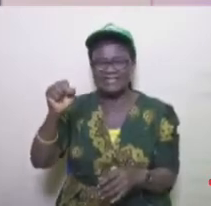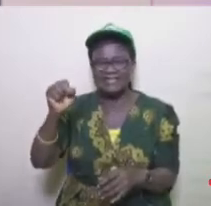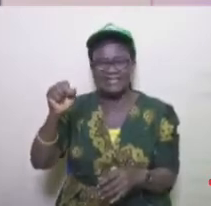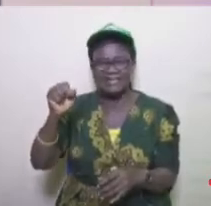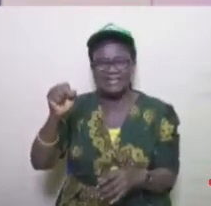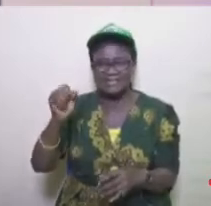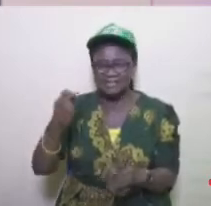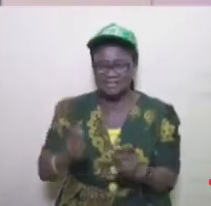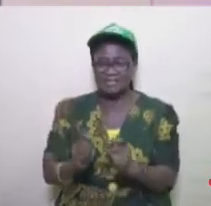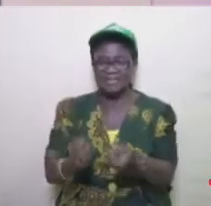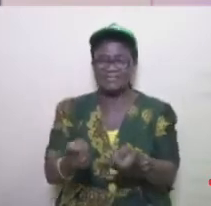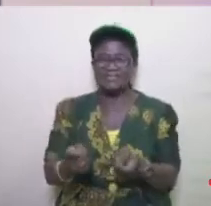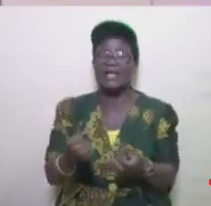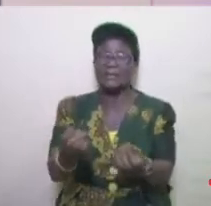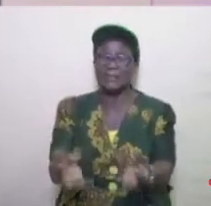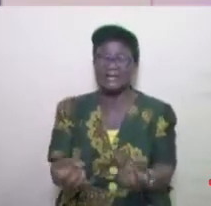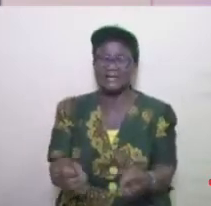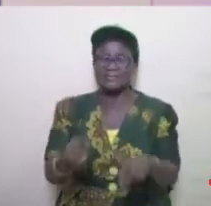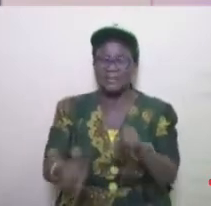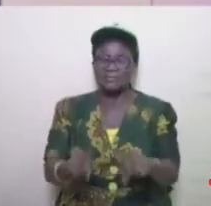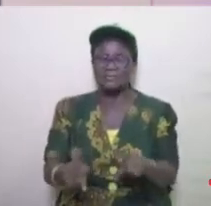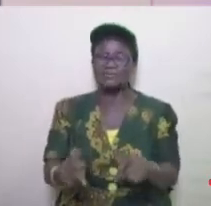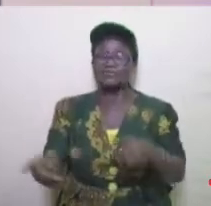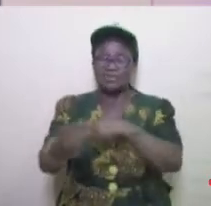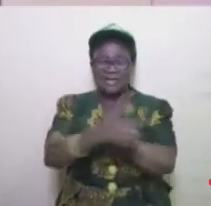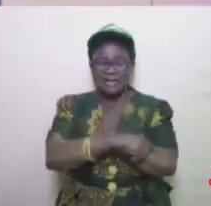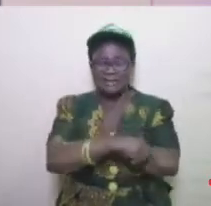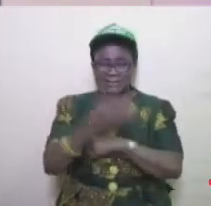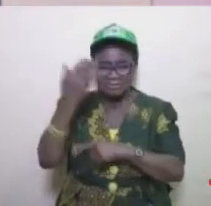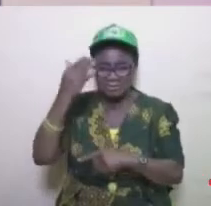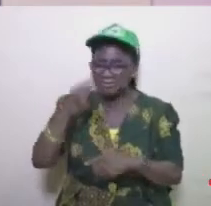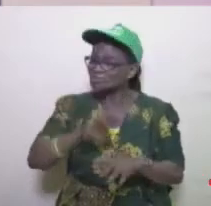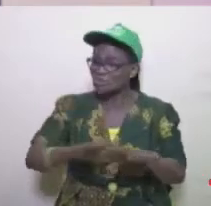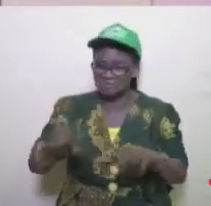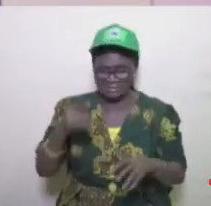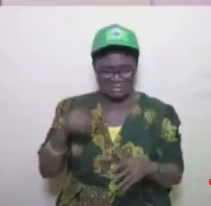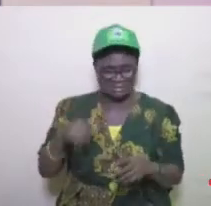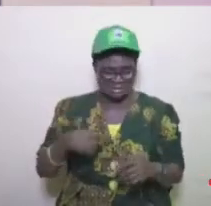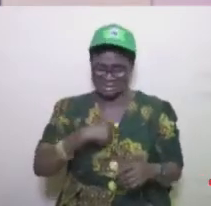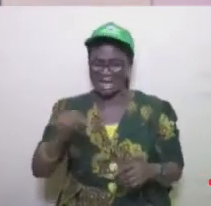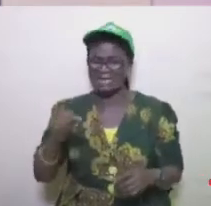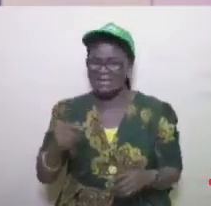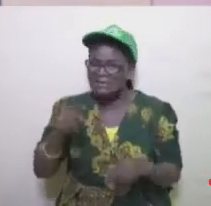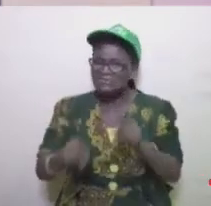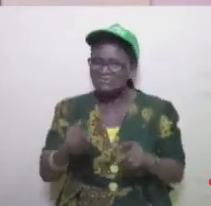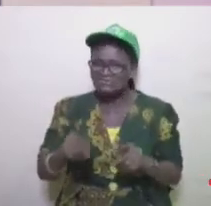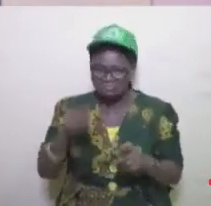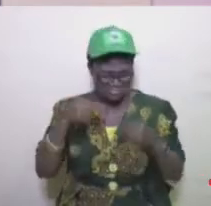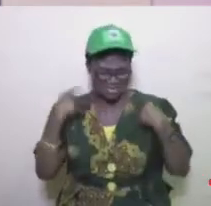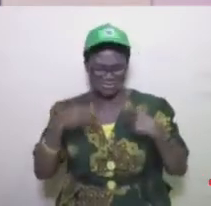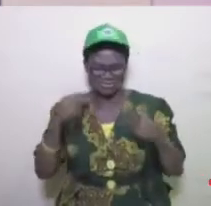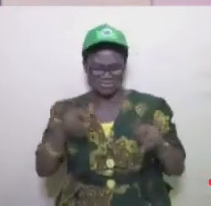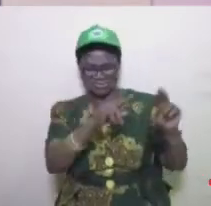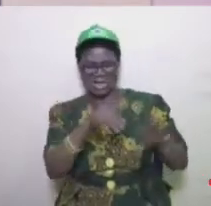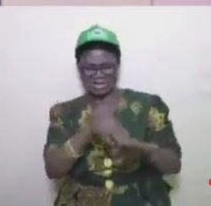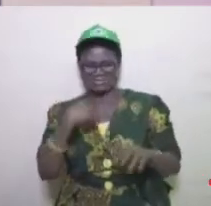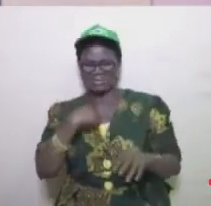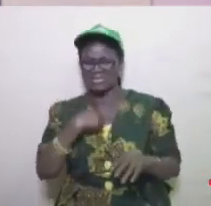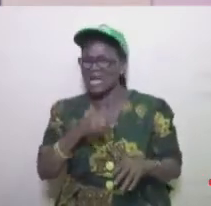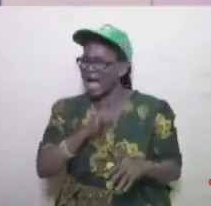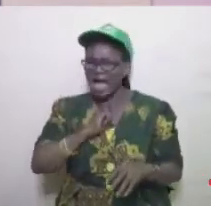his gift. There are many people today, I don't like the way pastor is looking at me. I don't like the way they are talking about me.